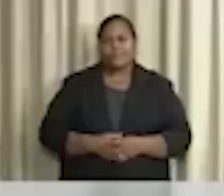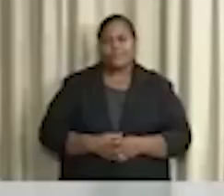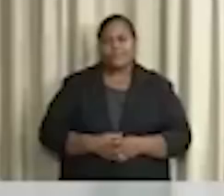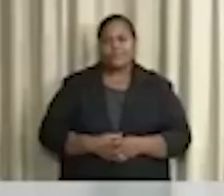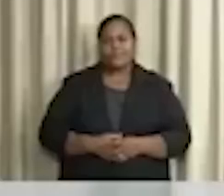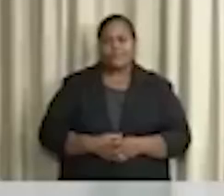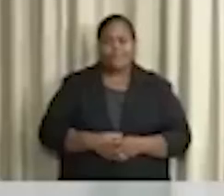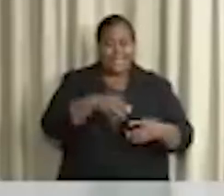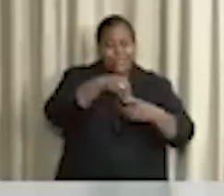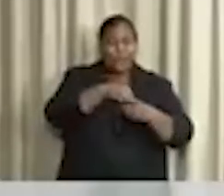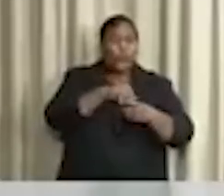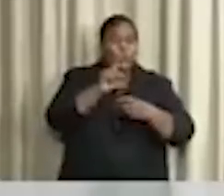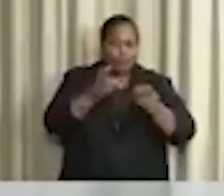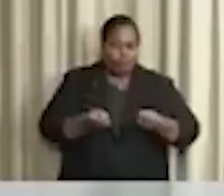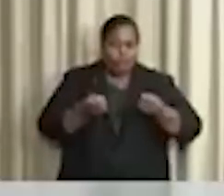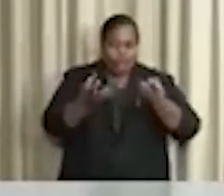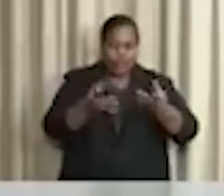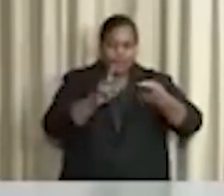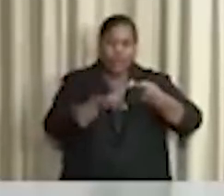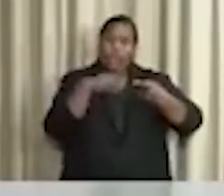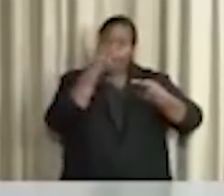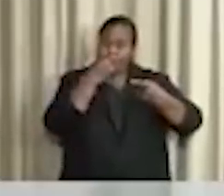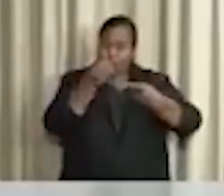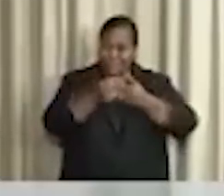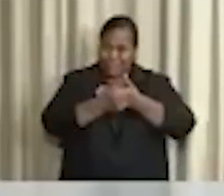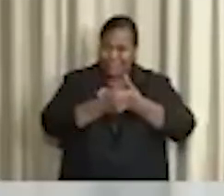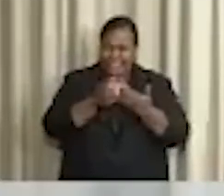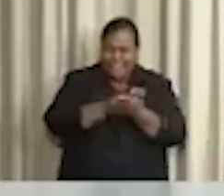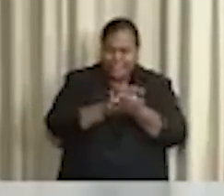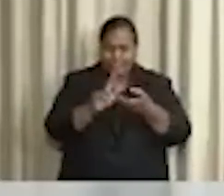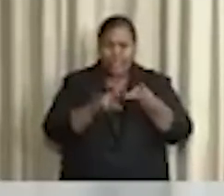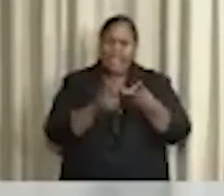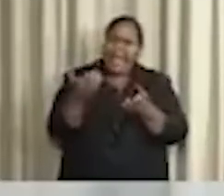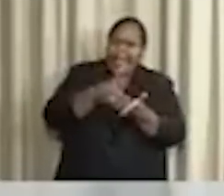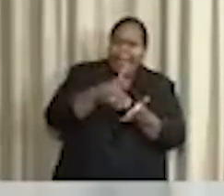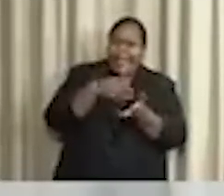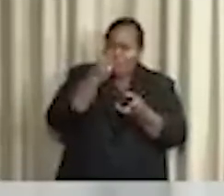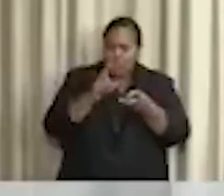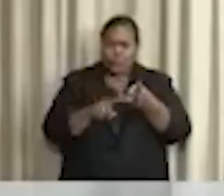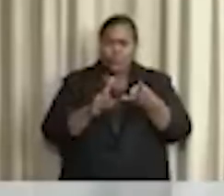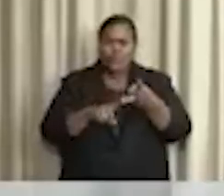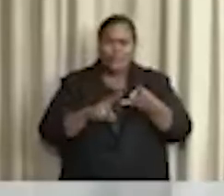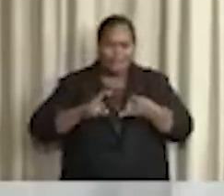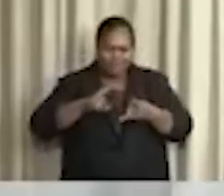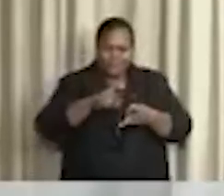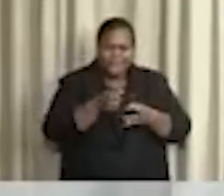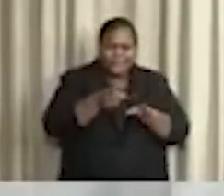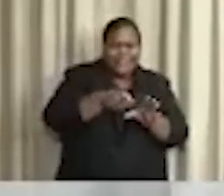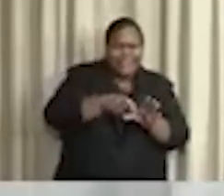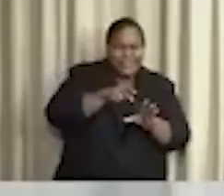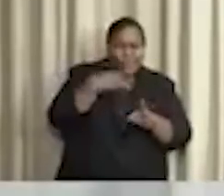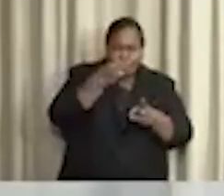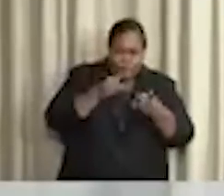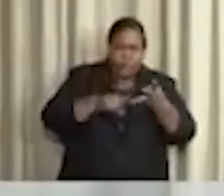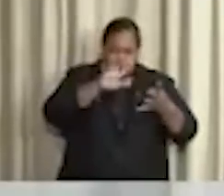Alimentarius includes provisions in respect of food hygiene, food additives, pesticide residues,